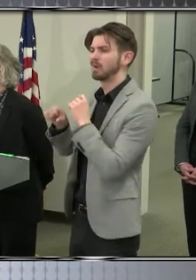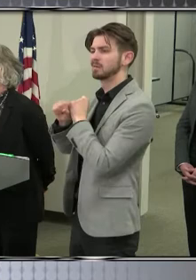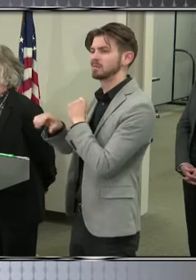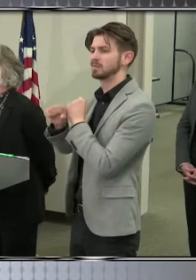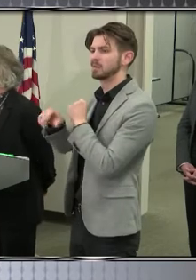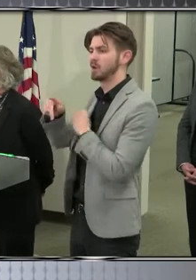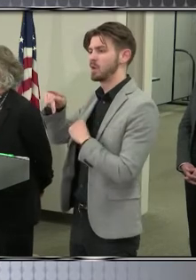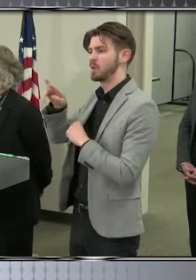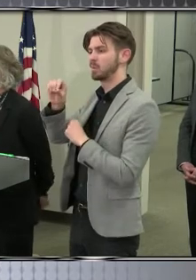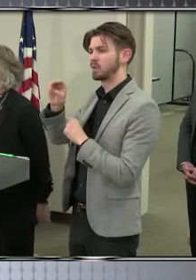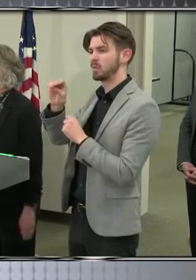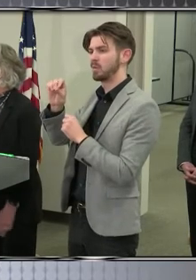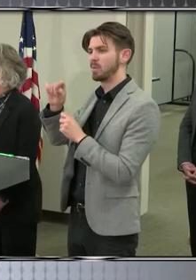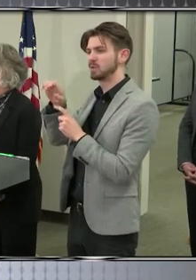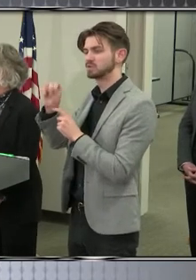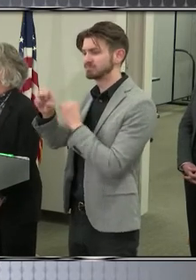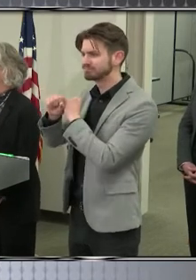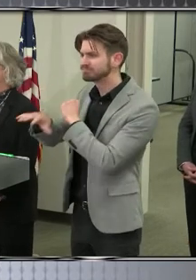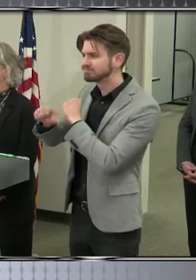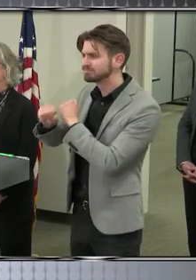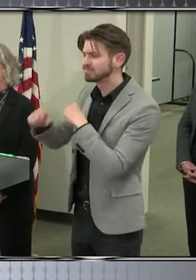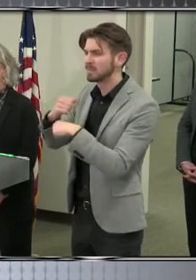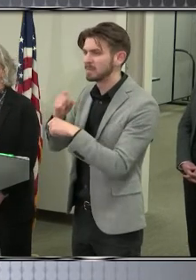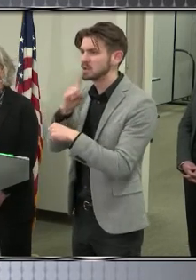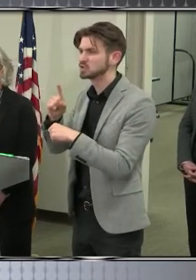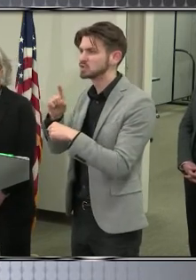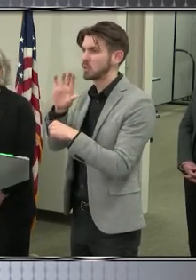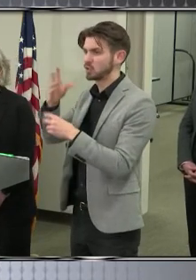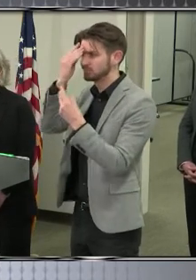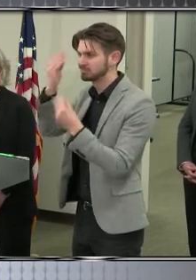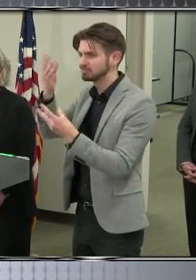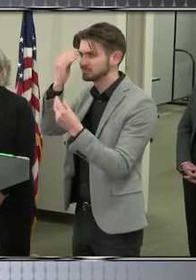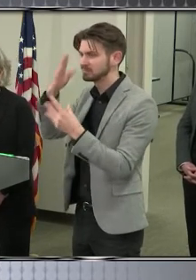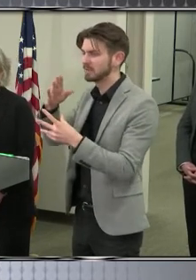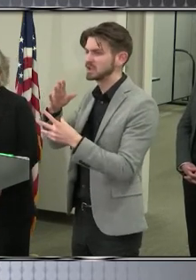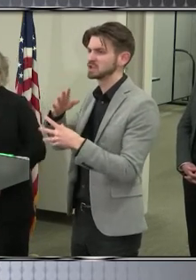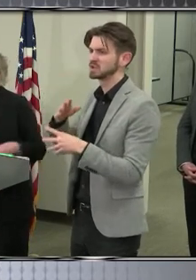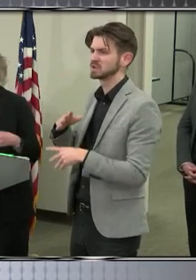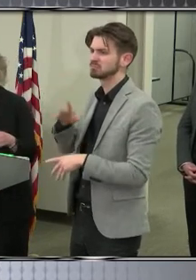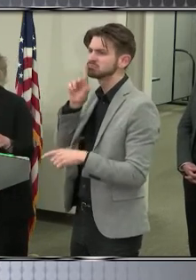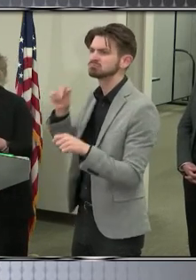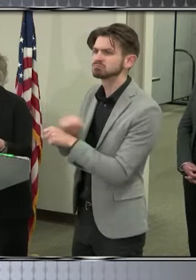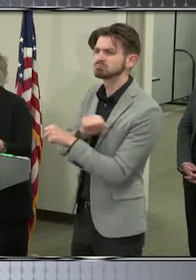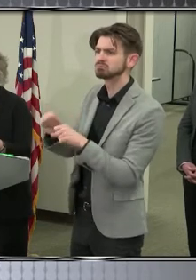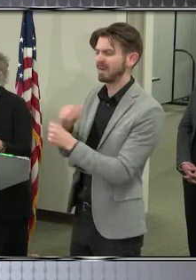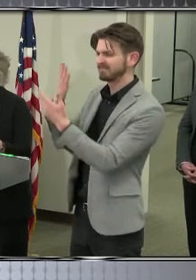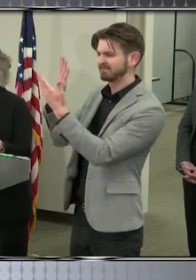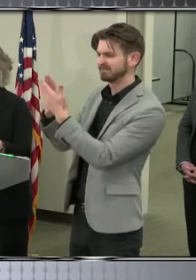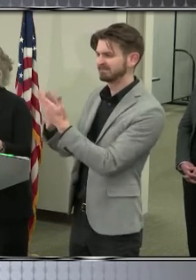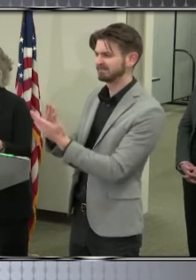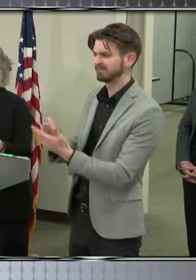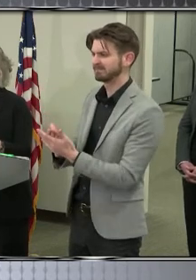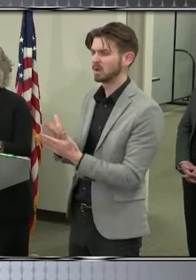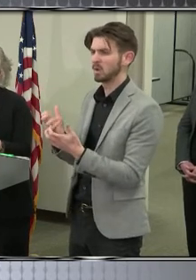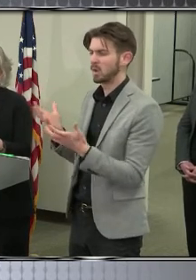information and that they are reliable and fact-based. We really want to be promoting facts and not